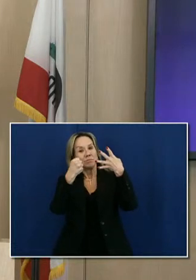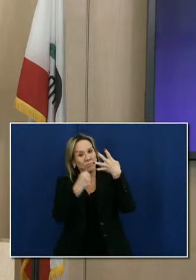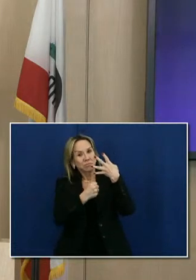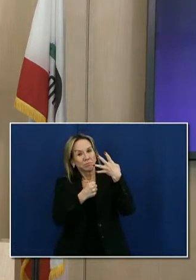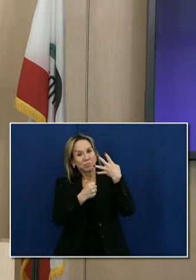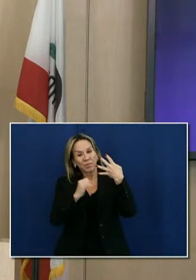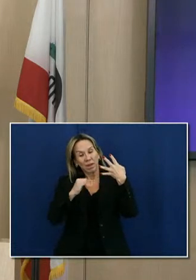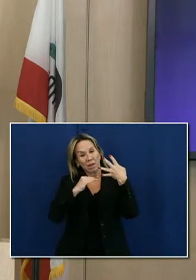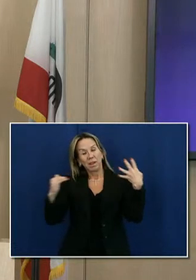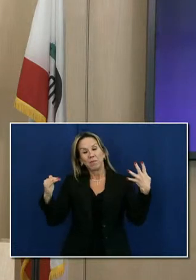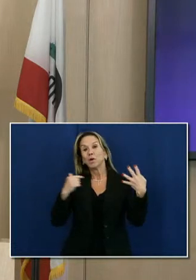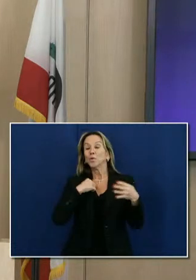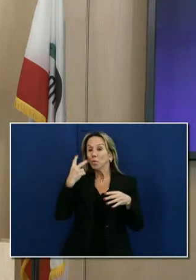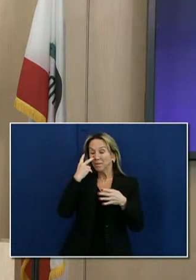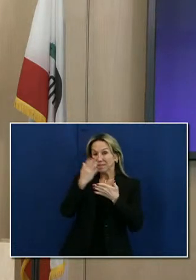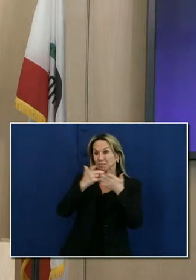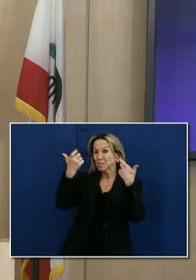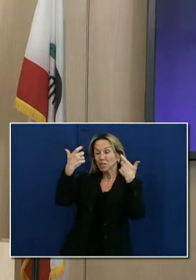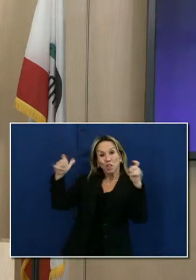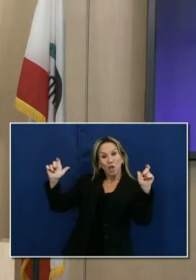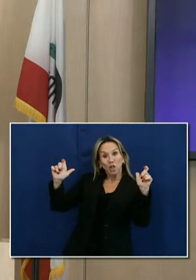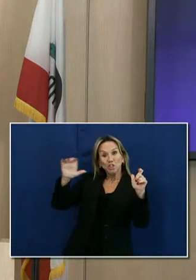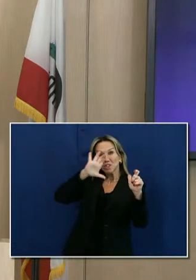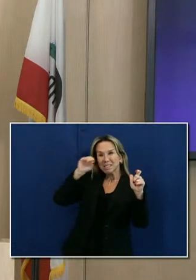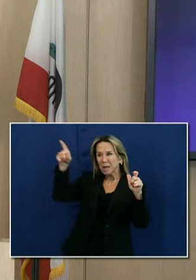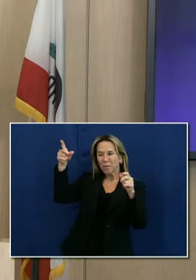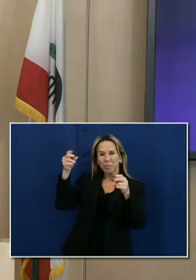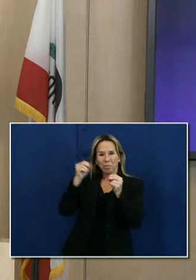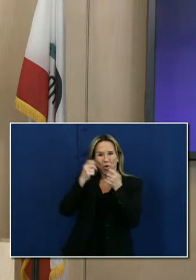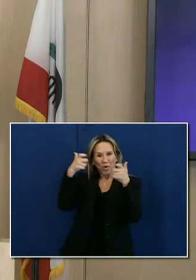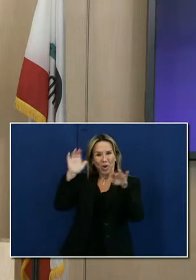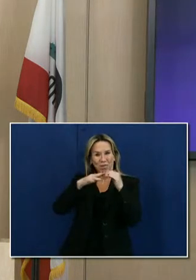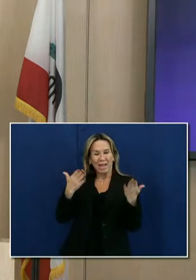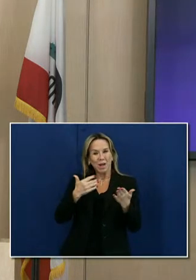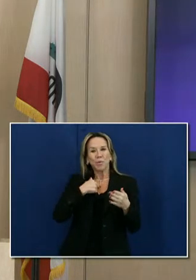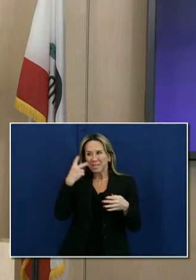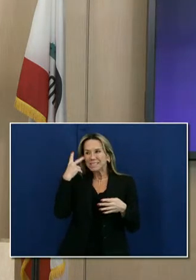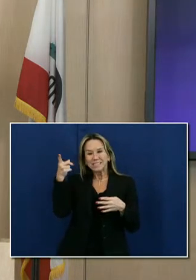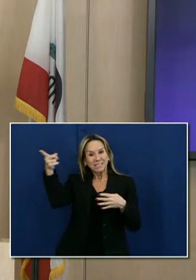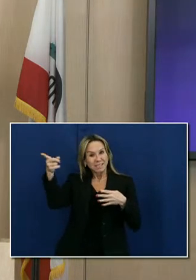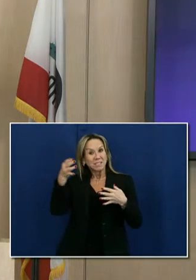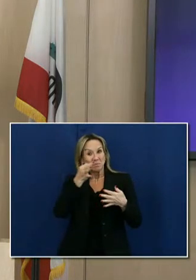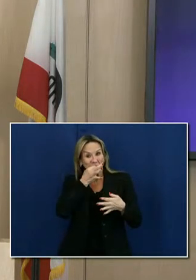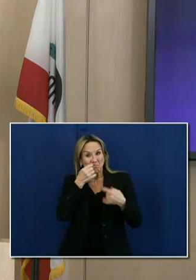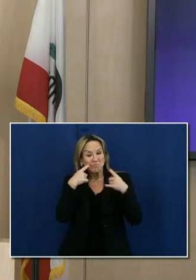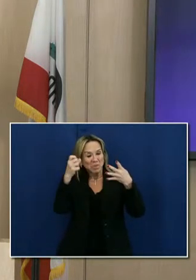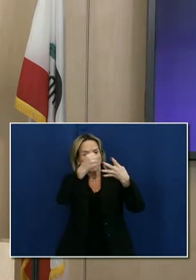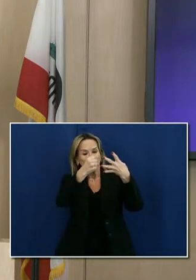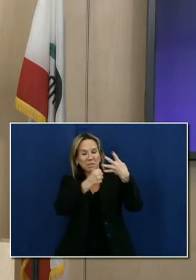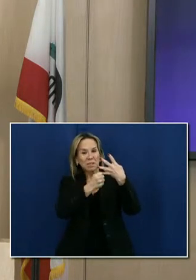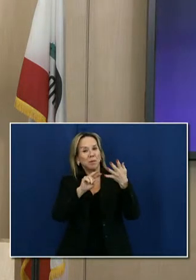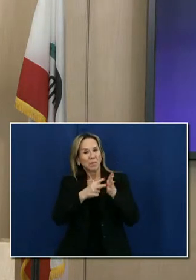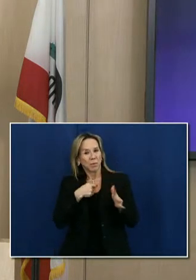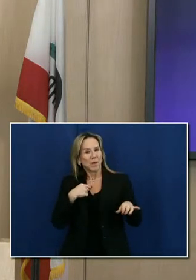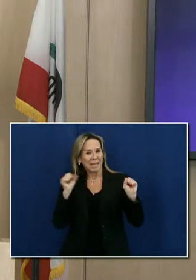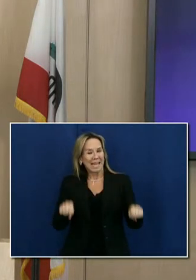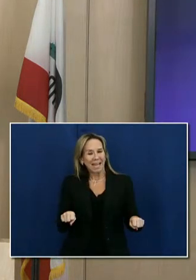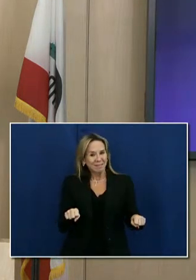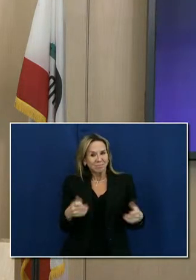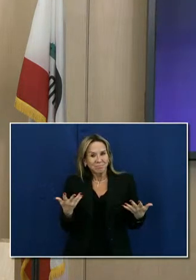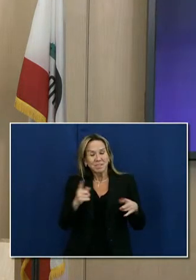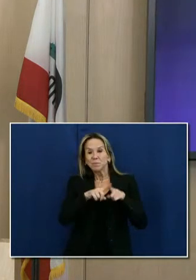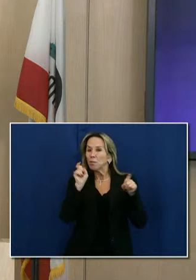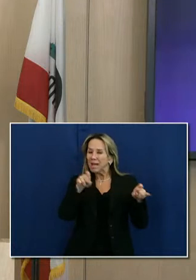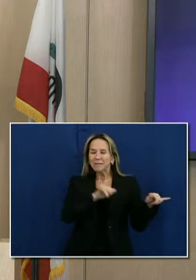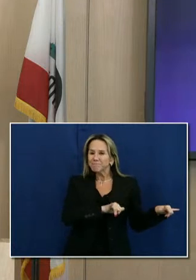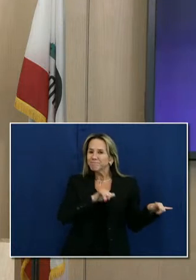counties descend into less restrictive tiers, so we know that it is possible and it is doable. We just have to continue to find